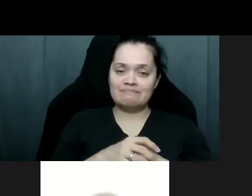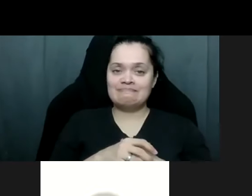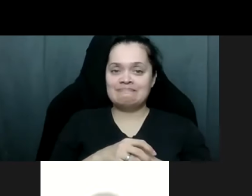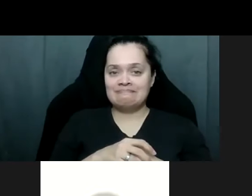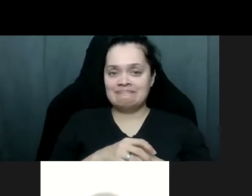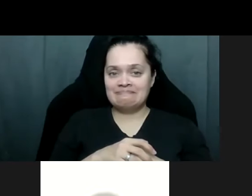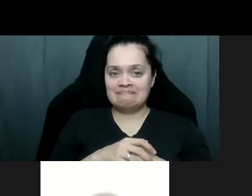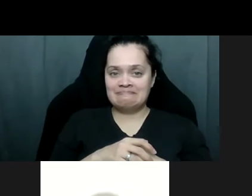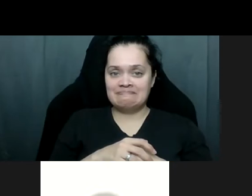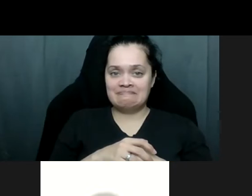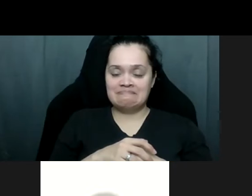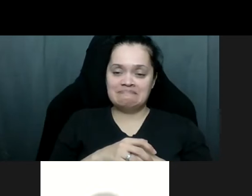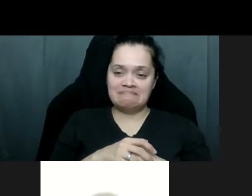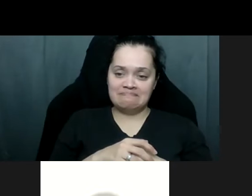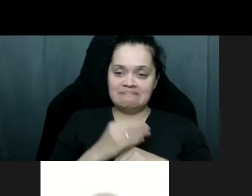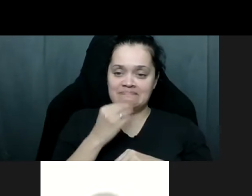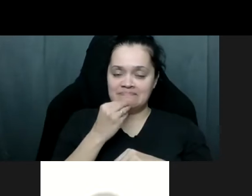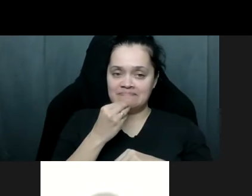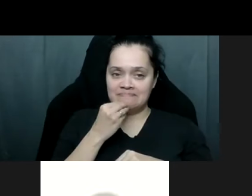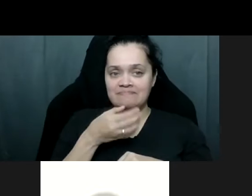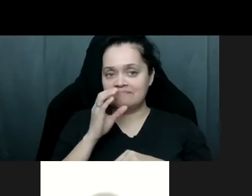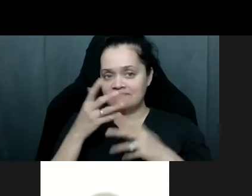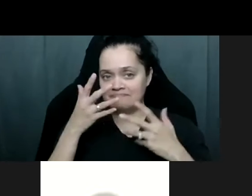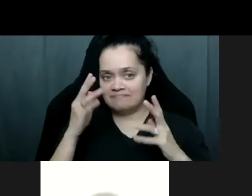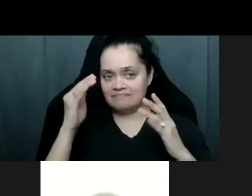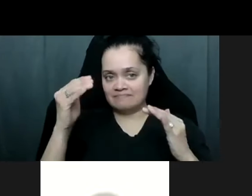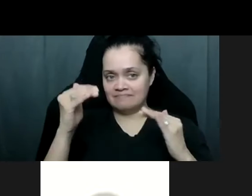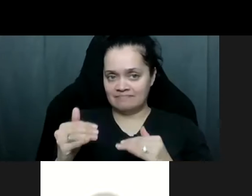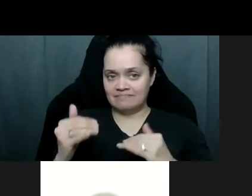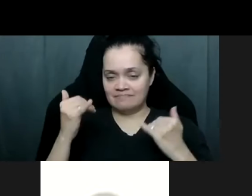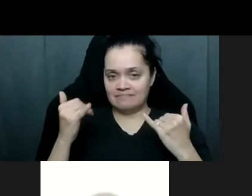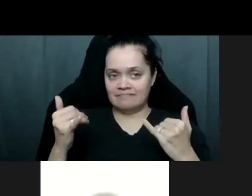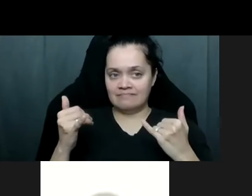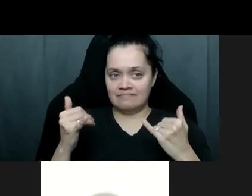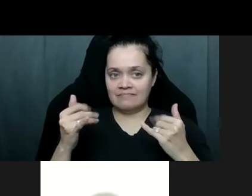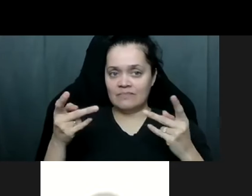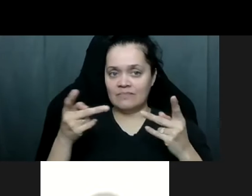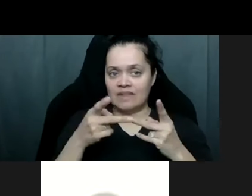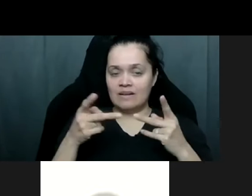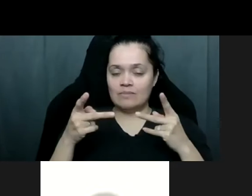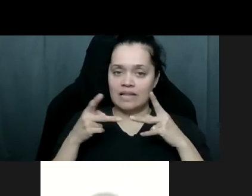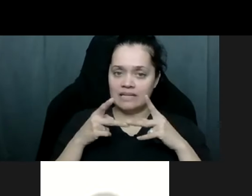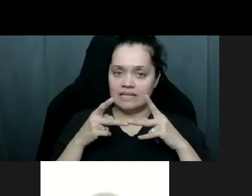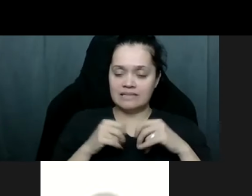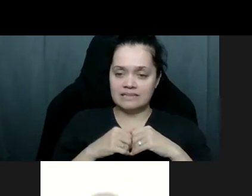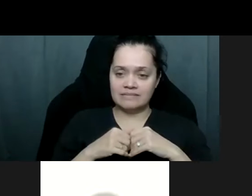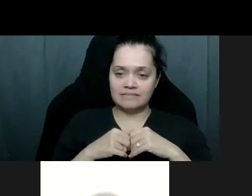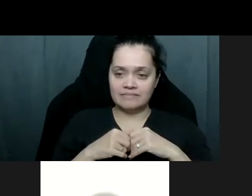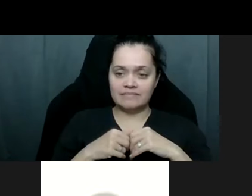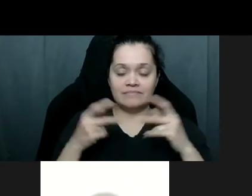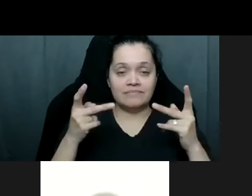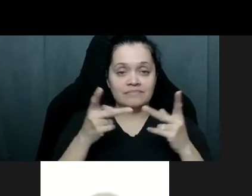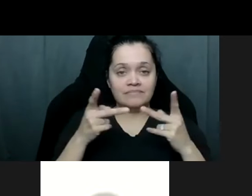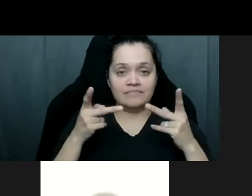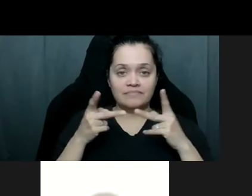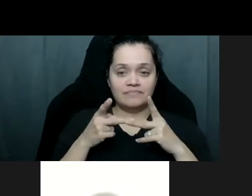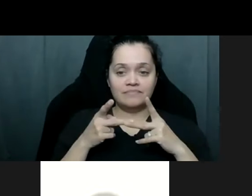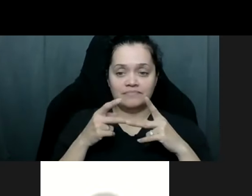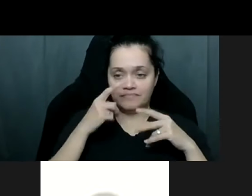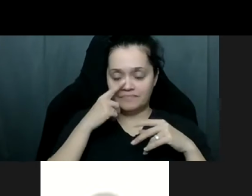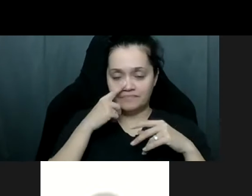Okay, so that was food and drink. We move on to places now.